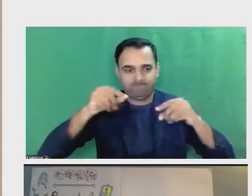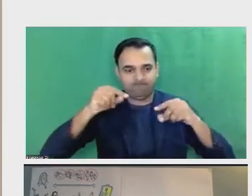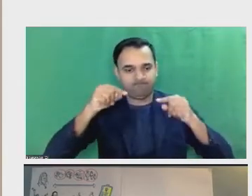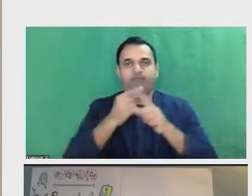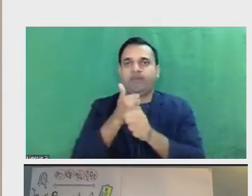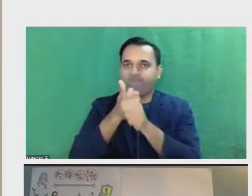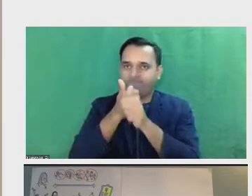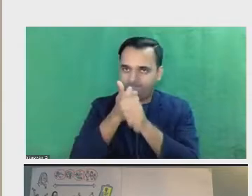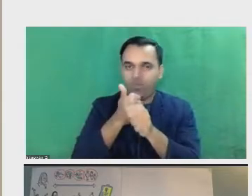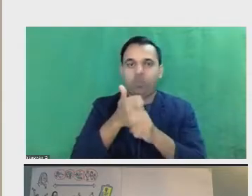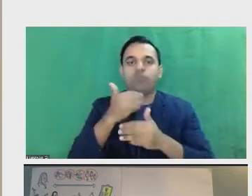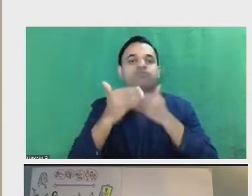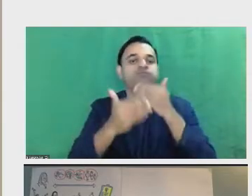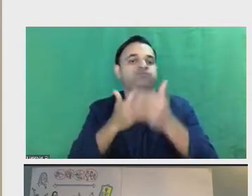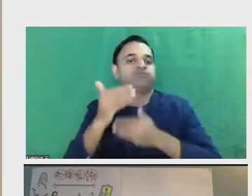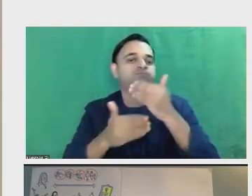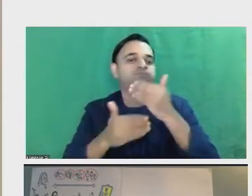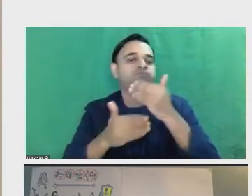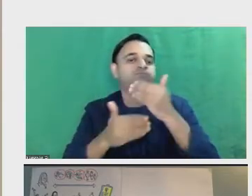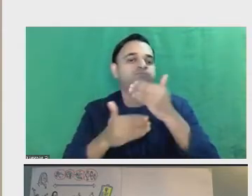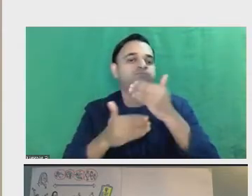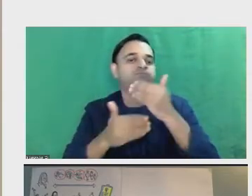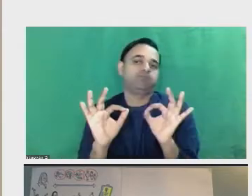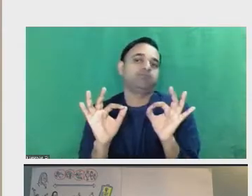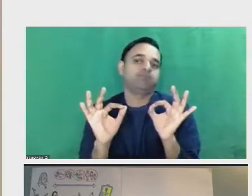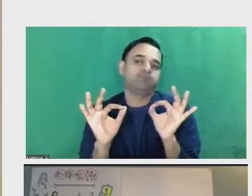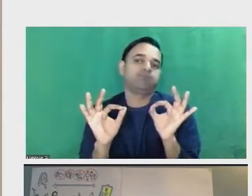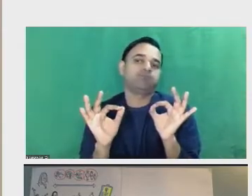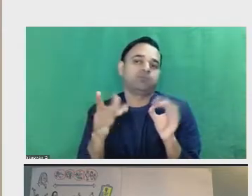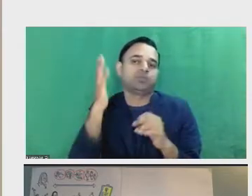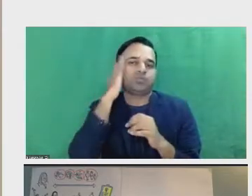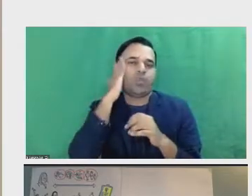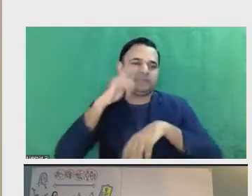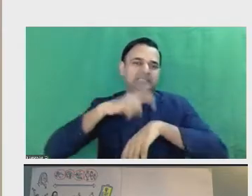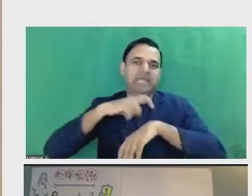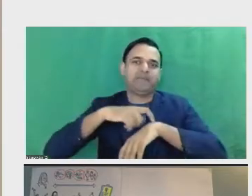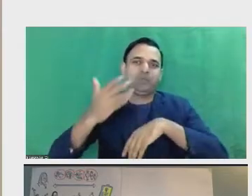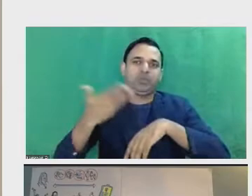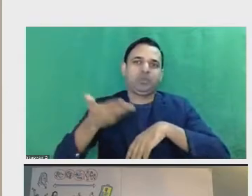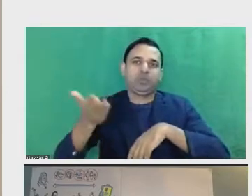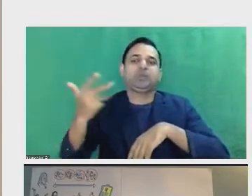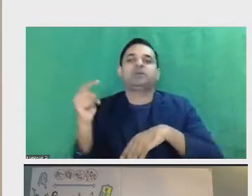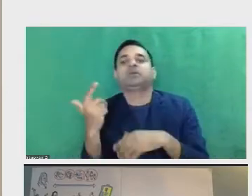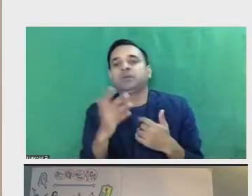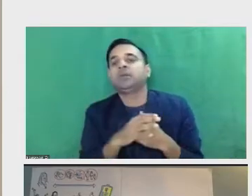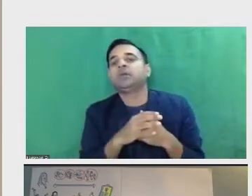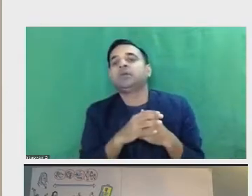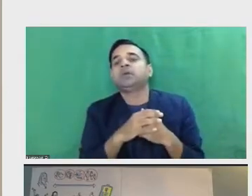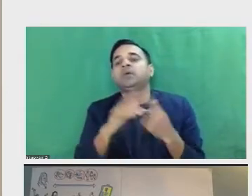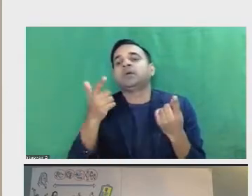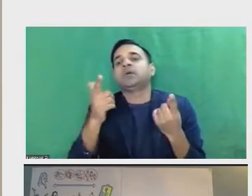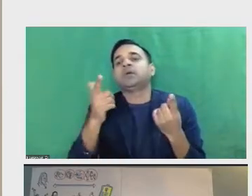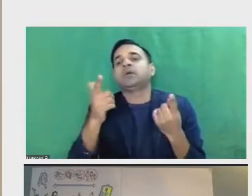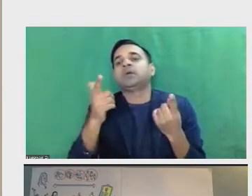to cut through it. And we really need to have that to make sure that the biodiversity 30-year